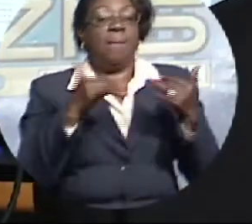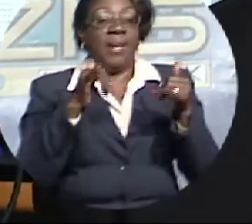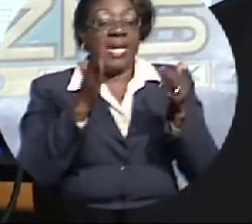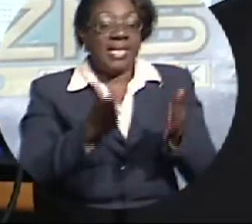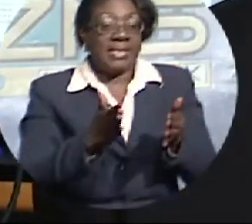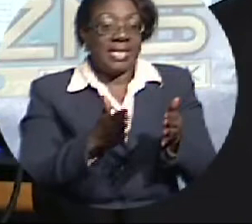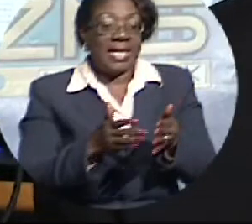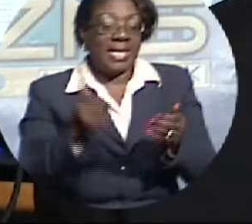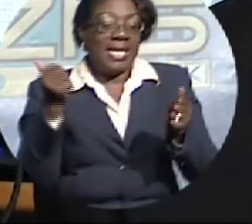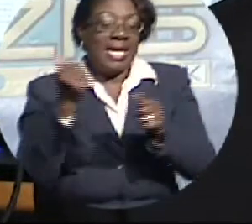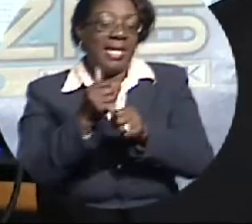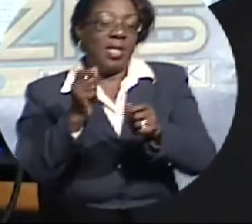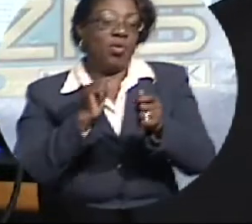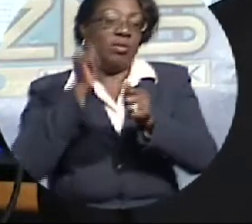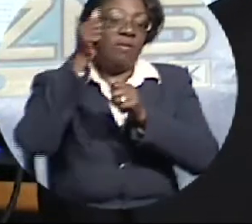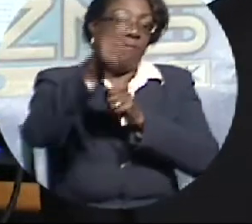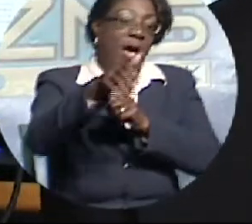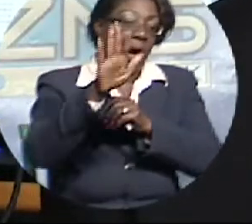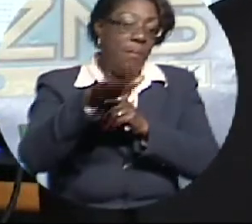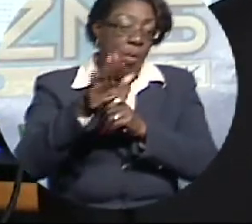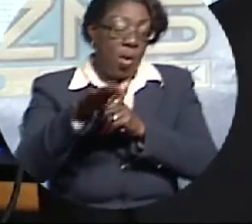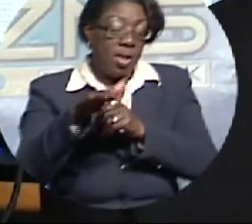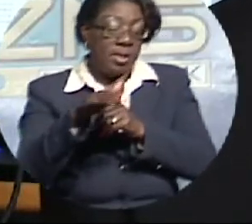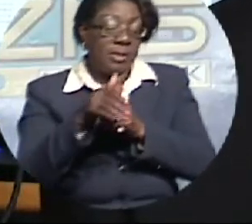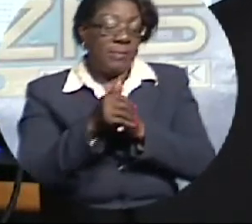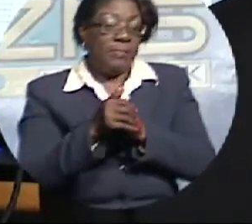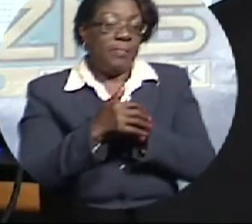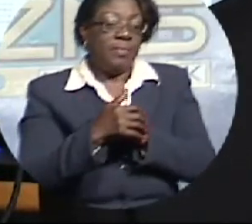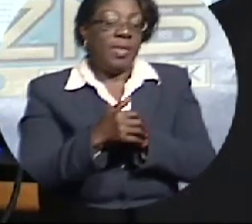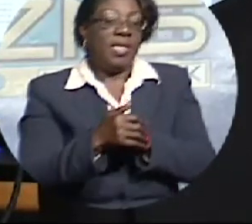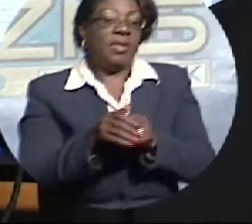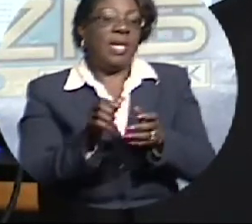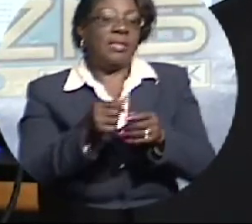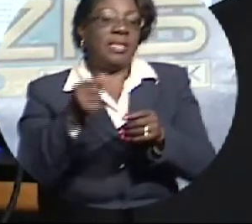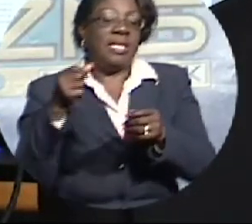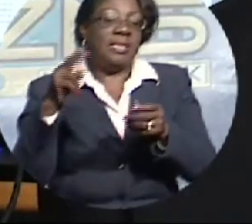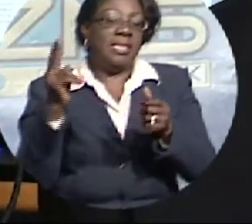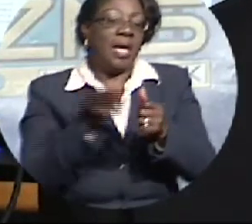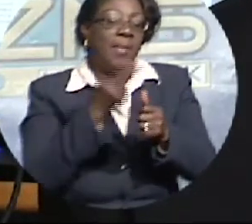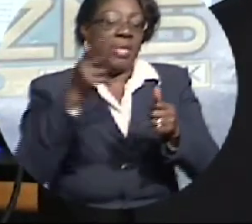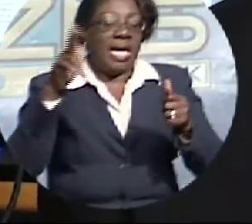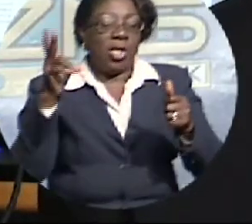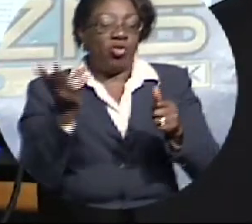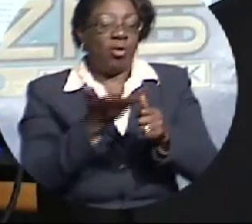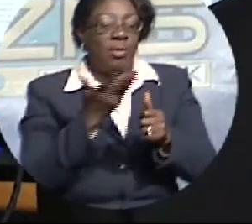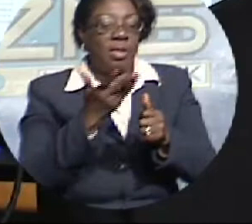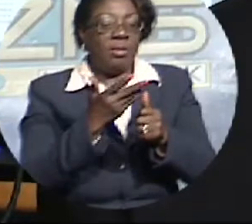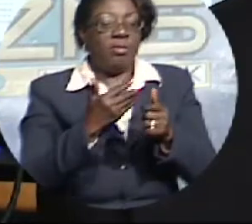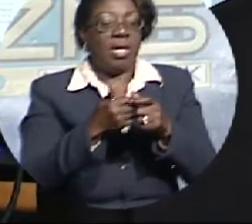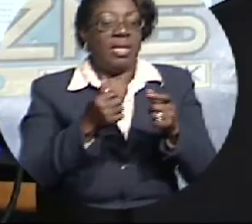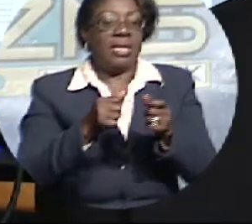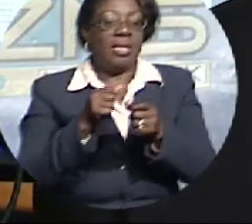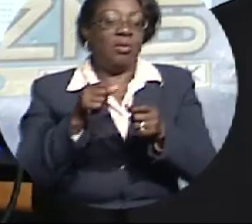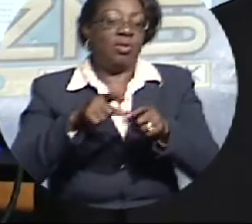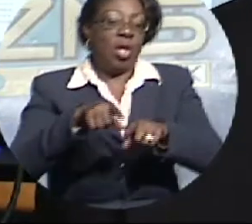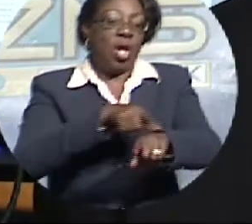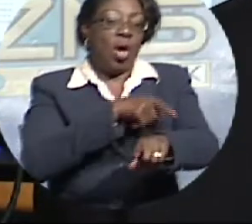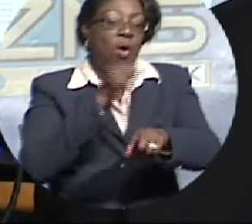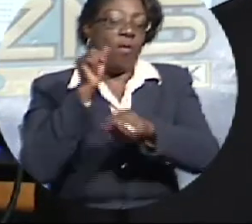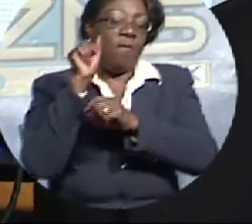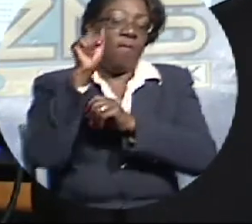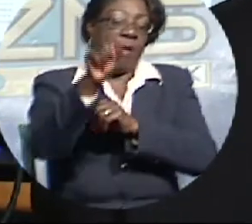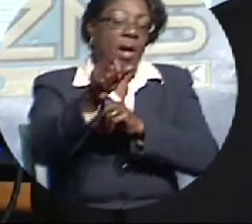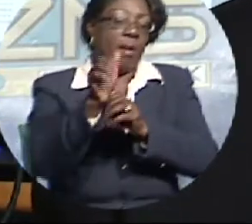ball, we're advising them to hit the doubles and the triples rather than the home runs, because the big swing you can get strikeout also. So we are not encouraging